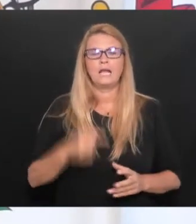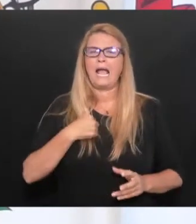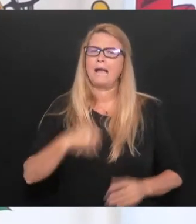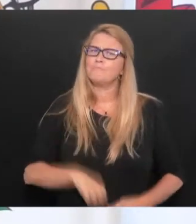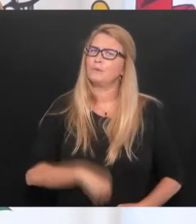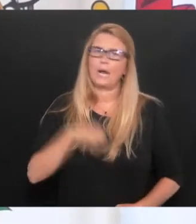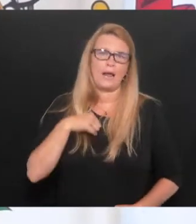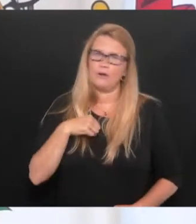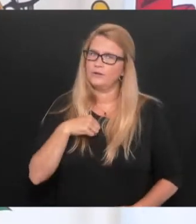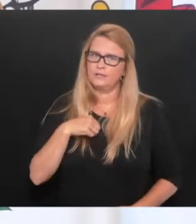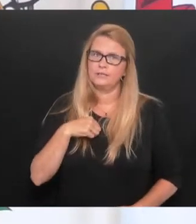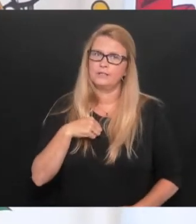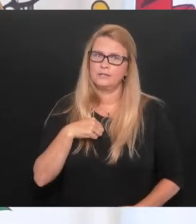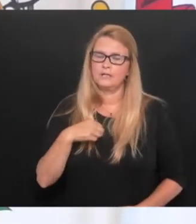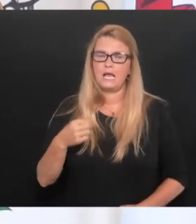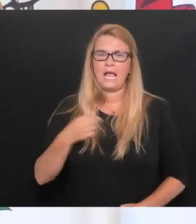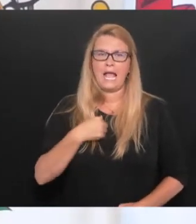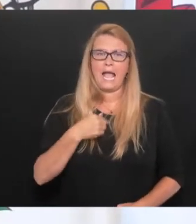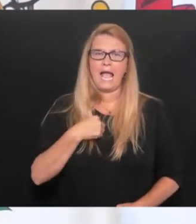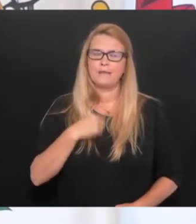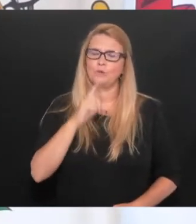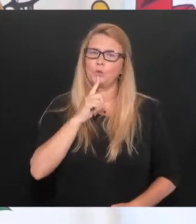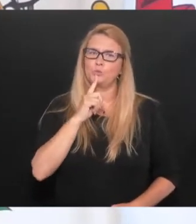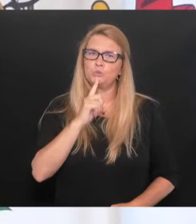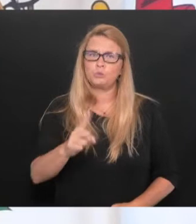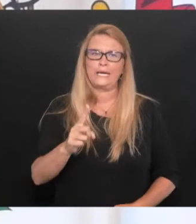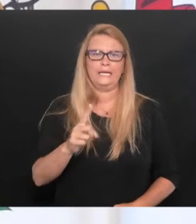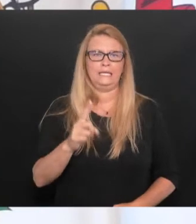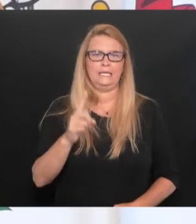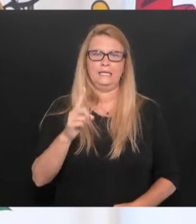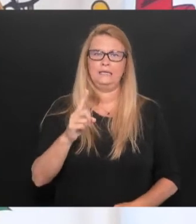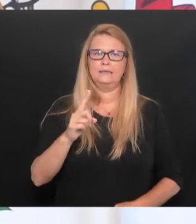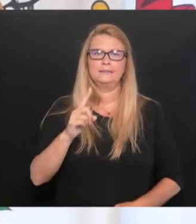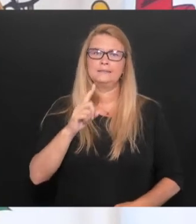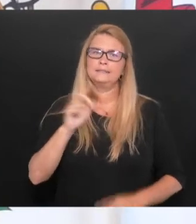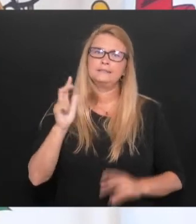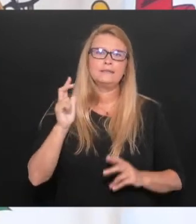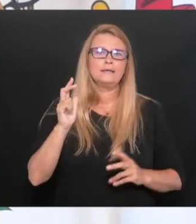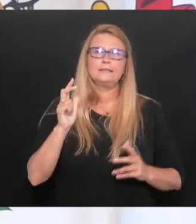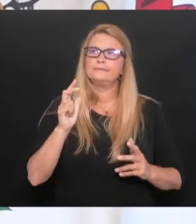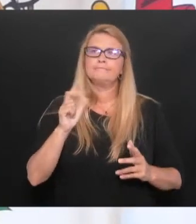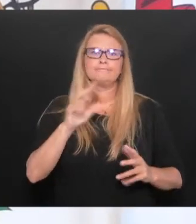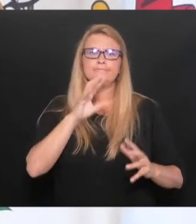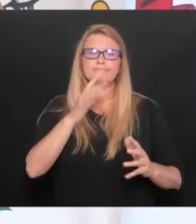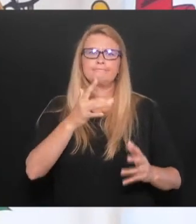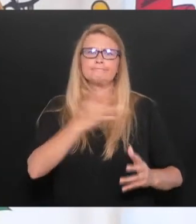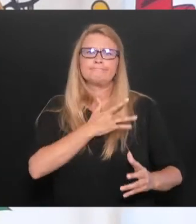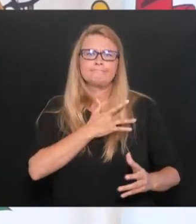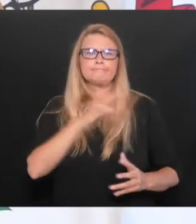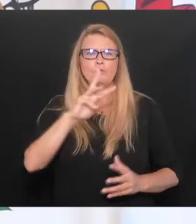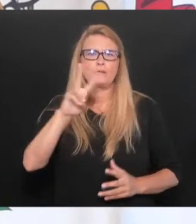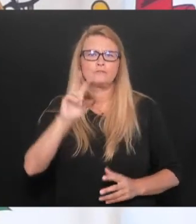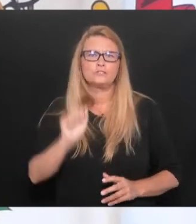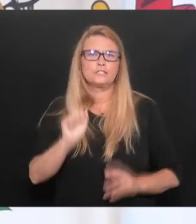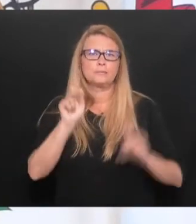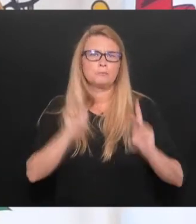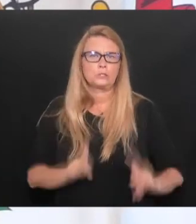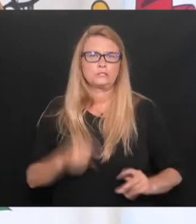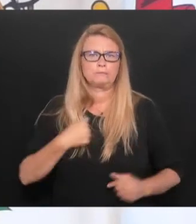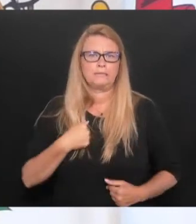proud of the fact that I am a true blue West Virginian, and so with all that being